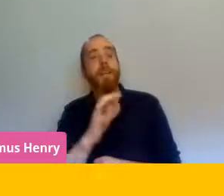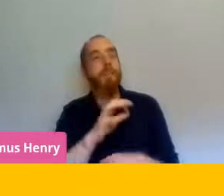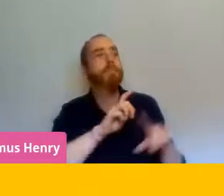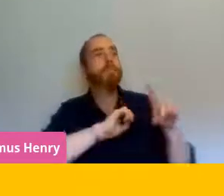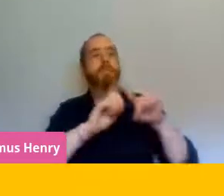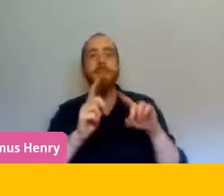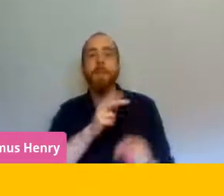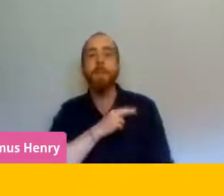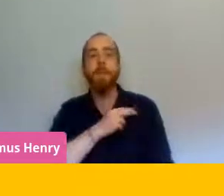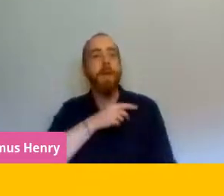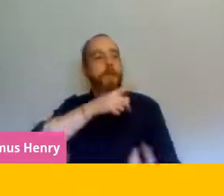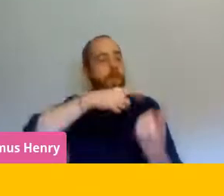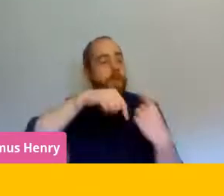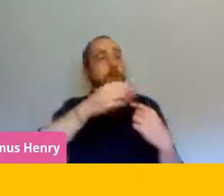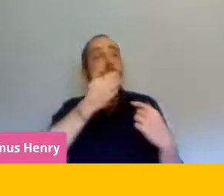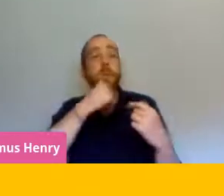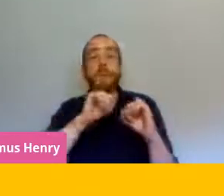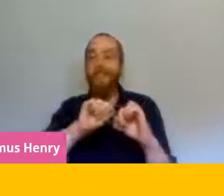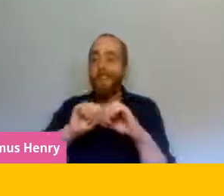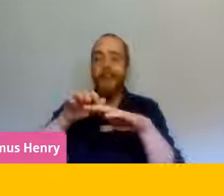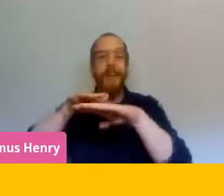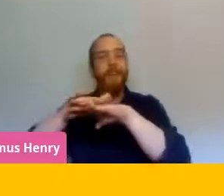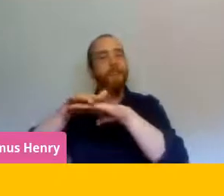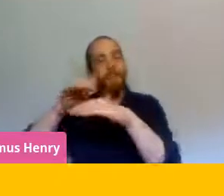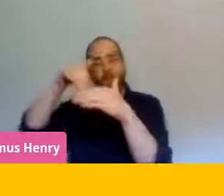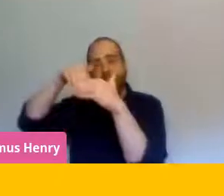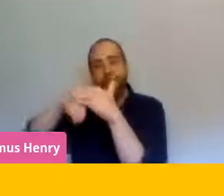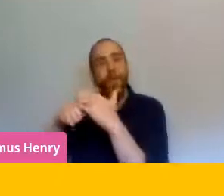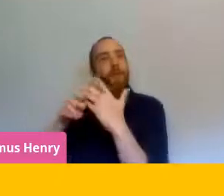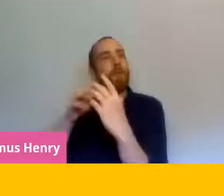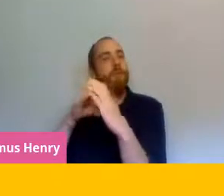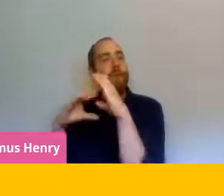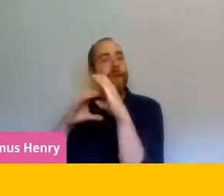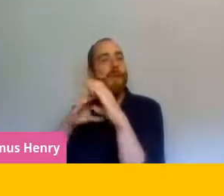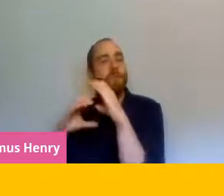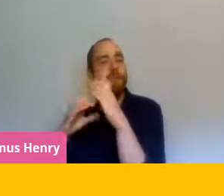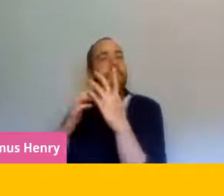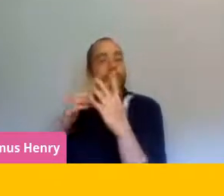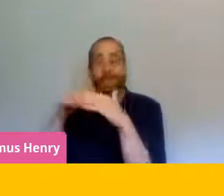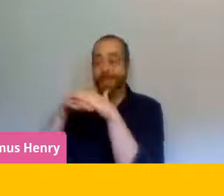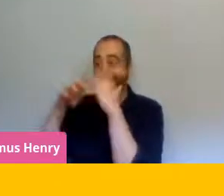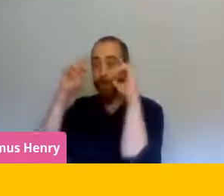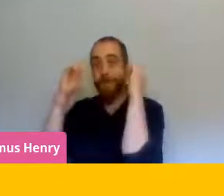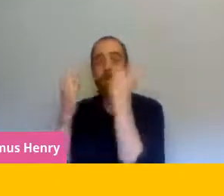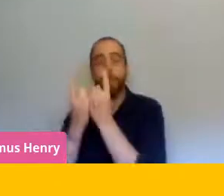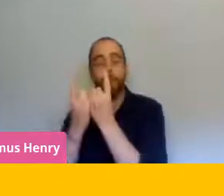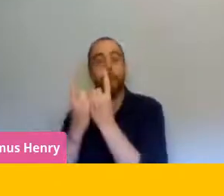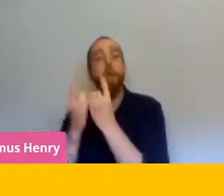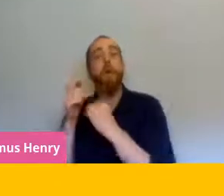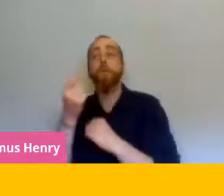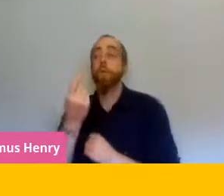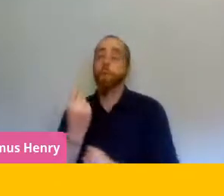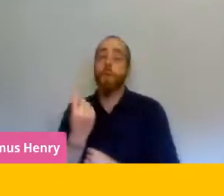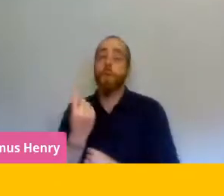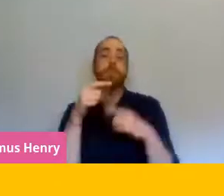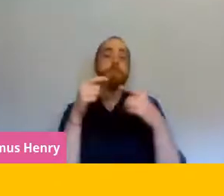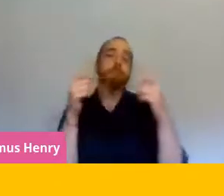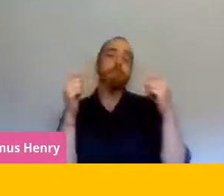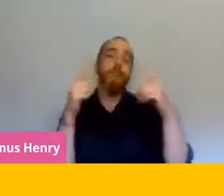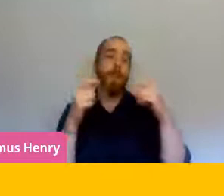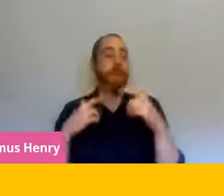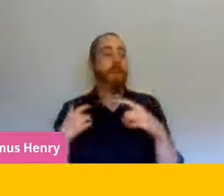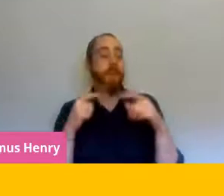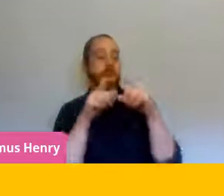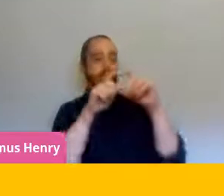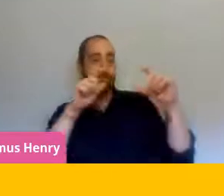own internal communications channel. So there's this email address that you can write about stories that are happening at Sheffield that